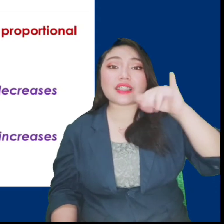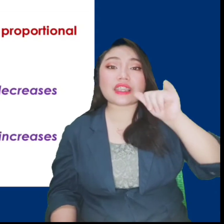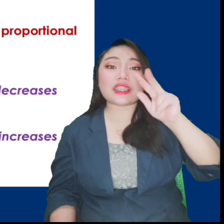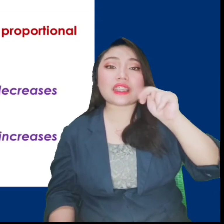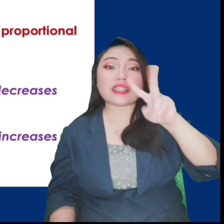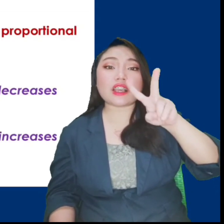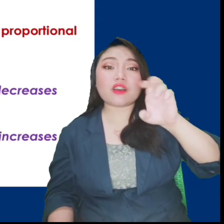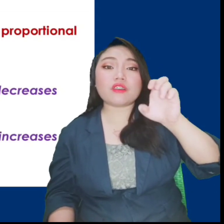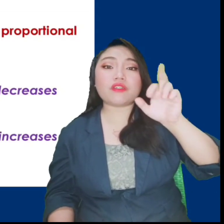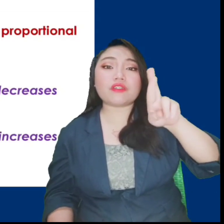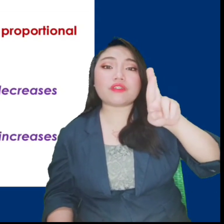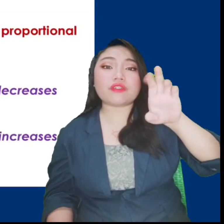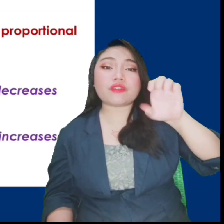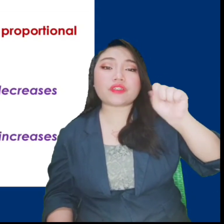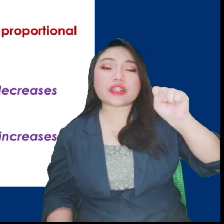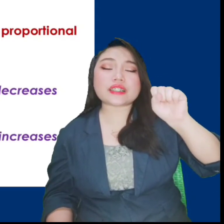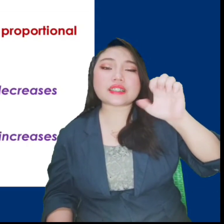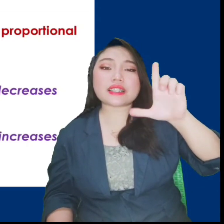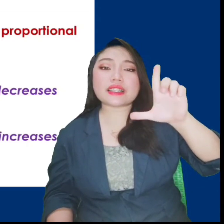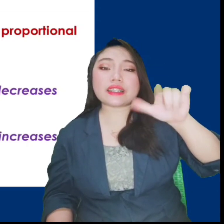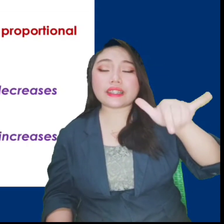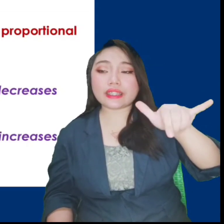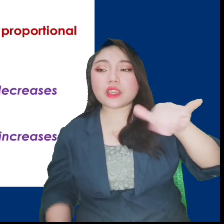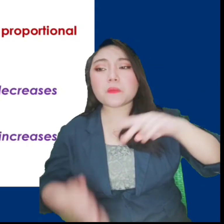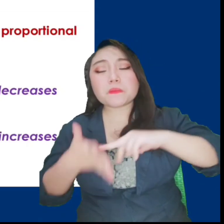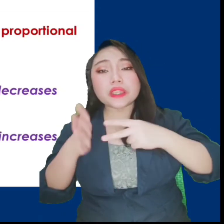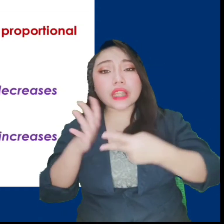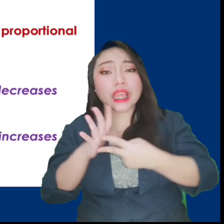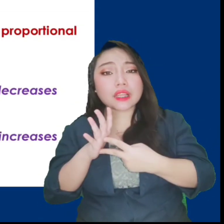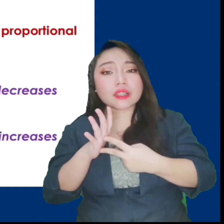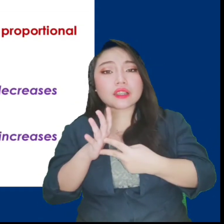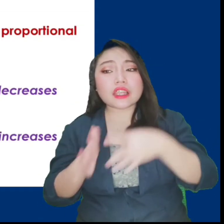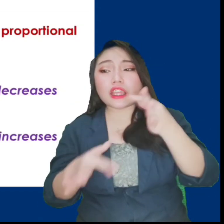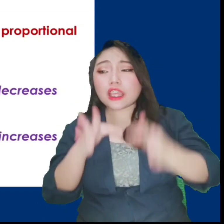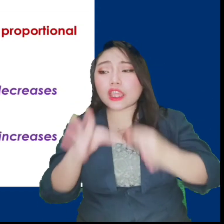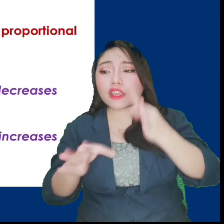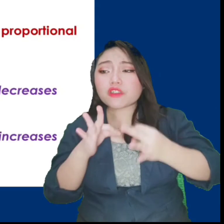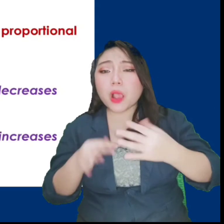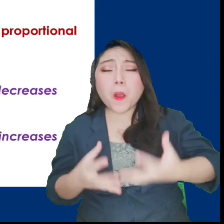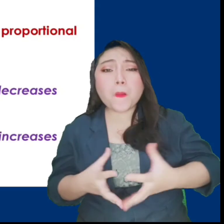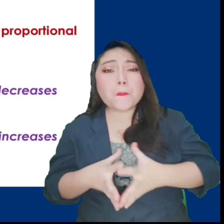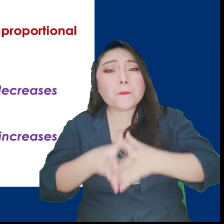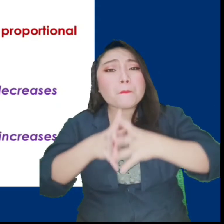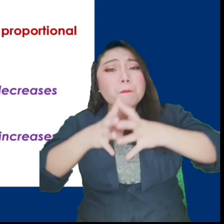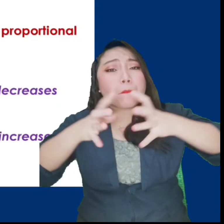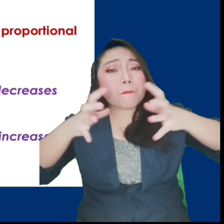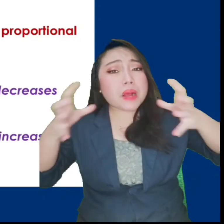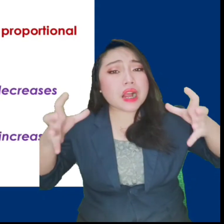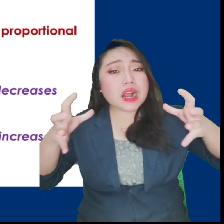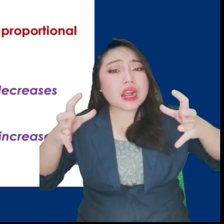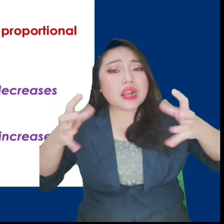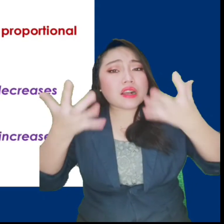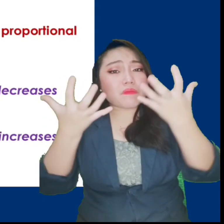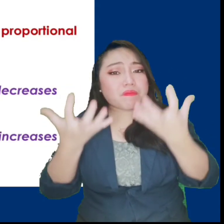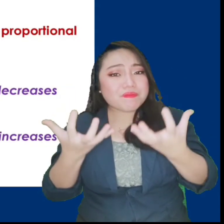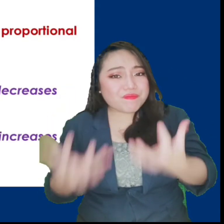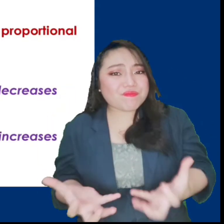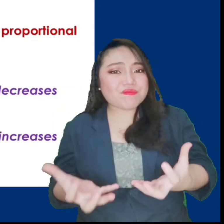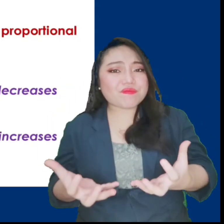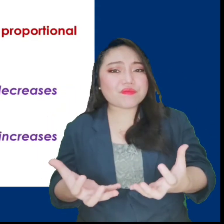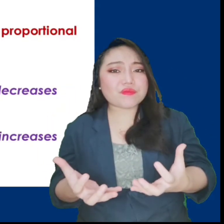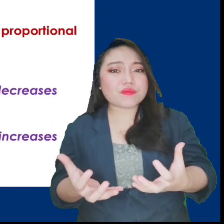but inversely proportional. So that means if